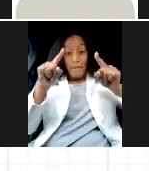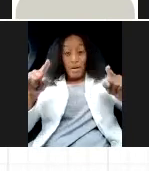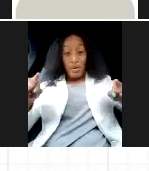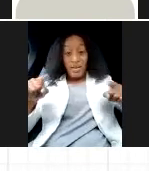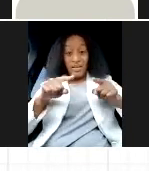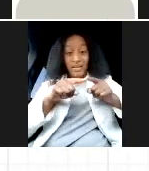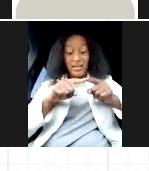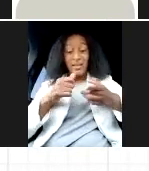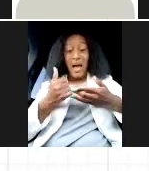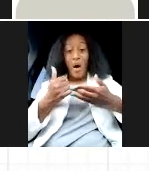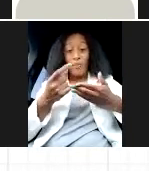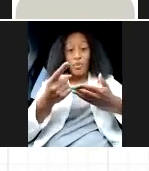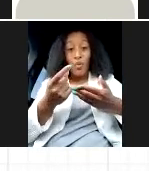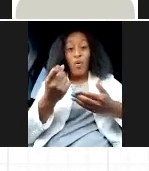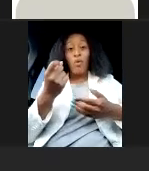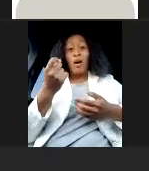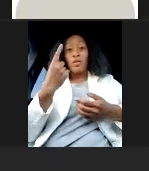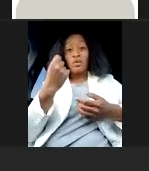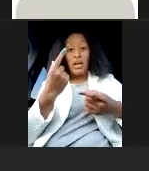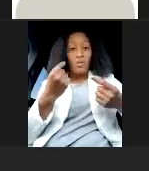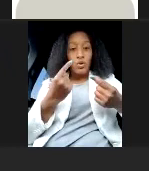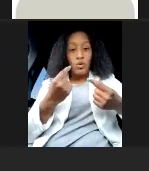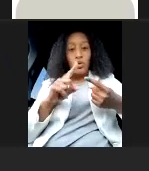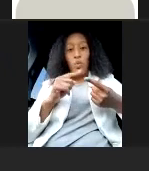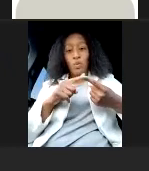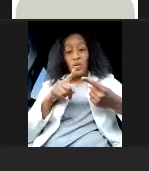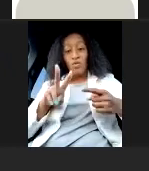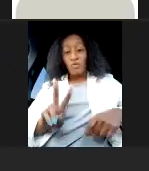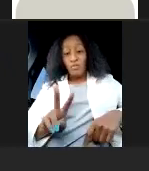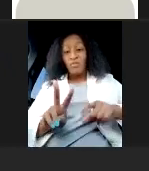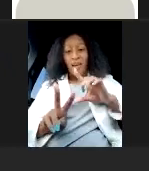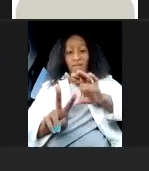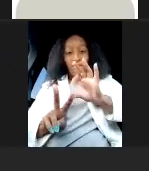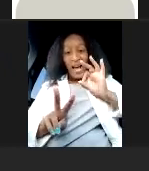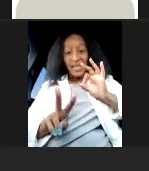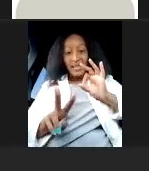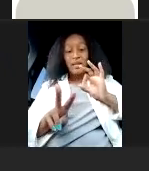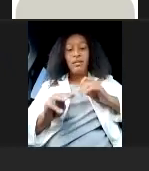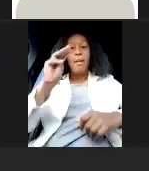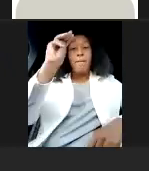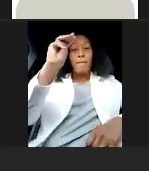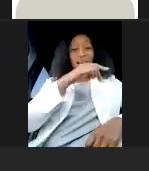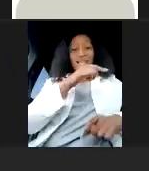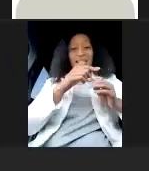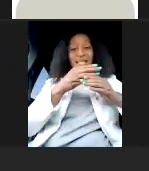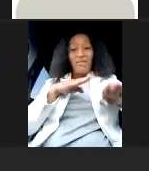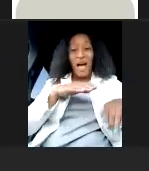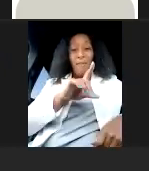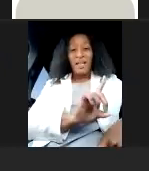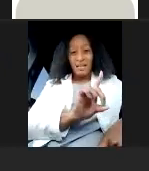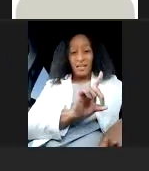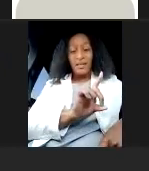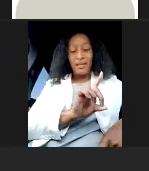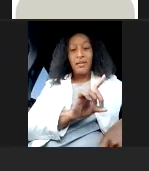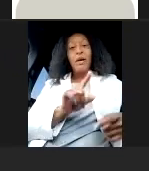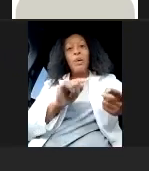have the pyramid written out completely. All right. So that'll kind of wrap up what you know, what